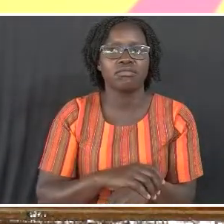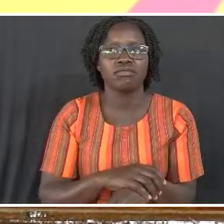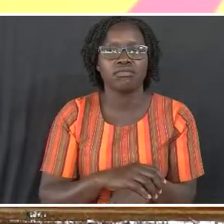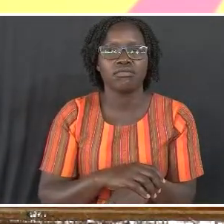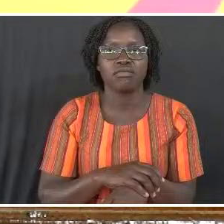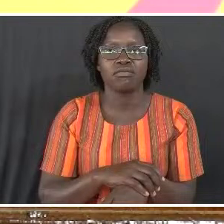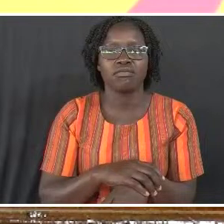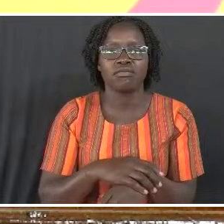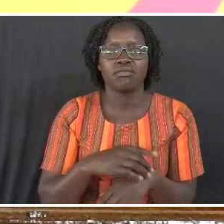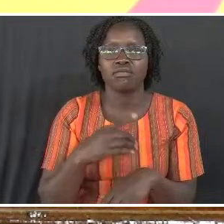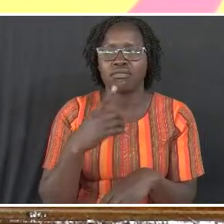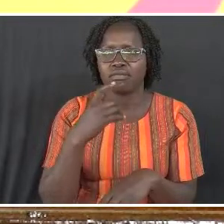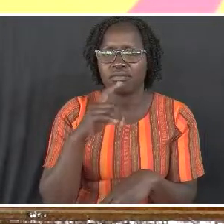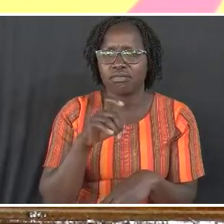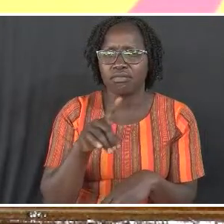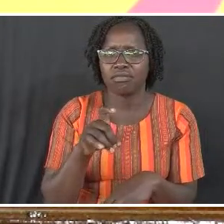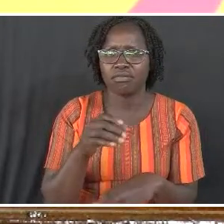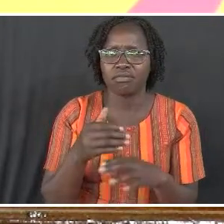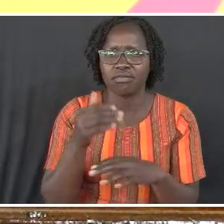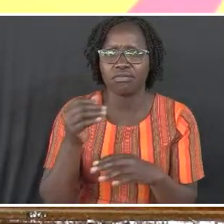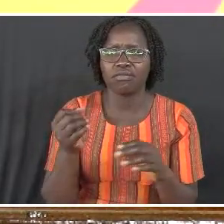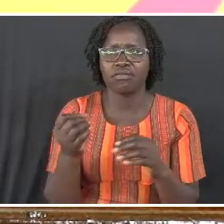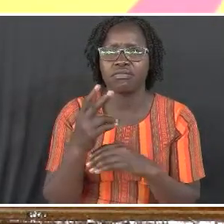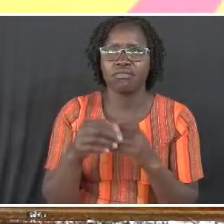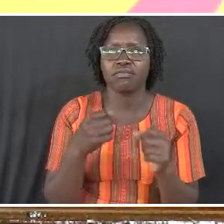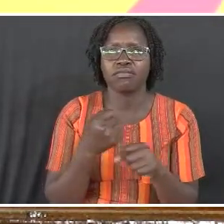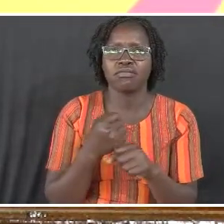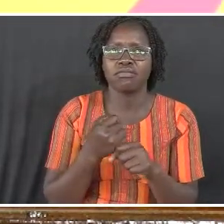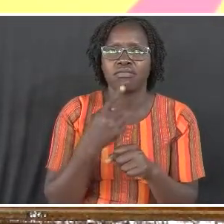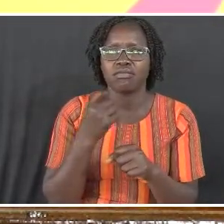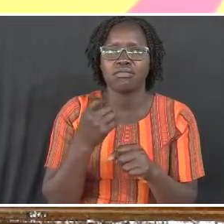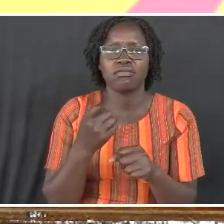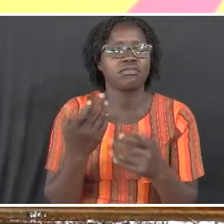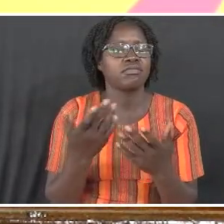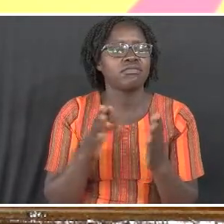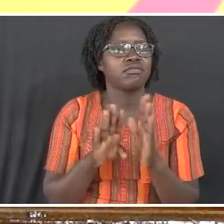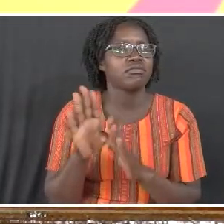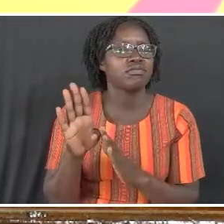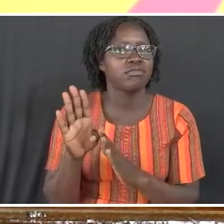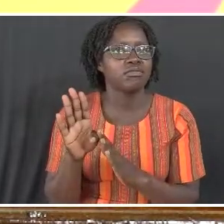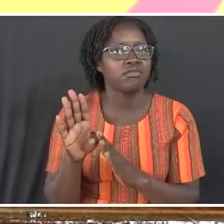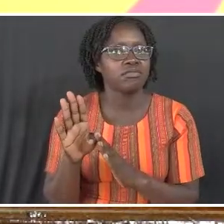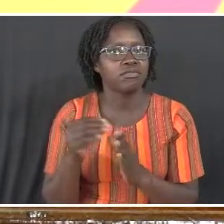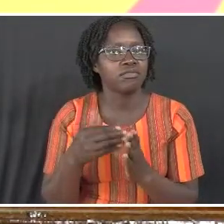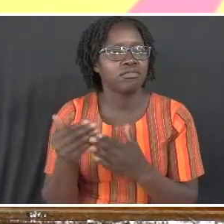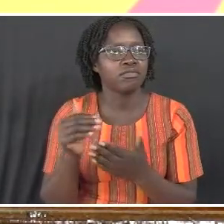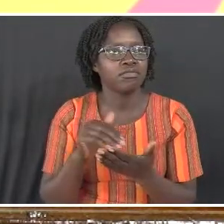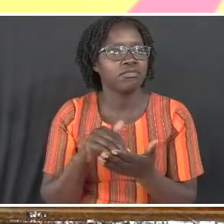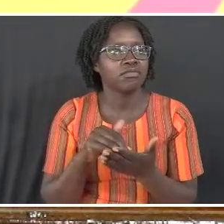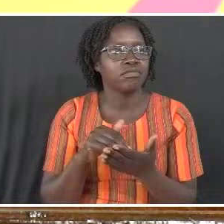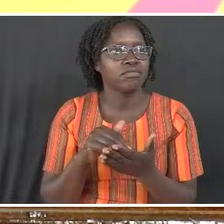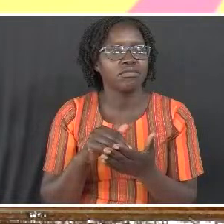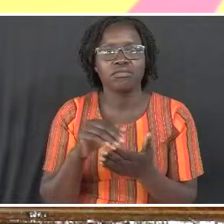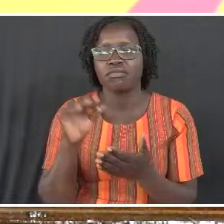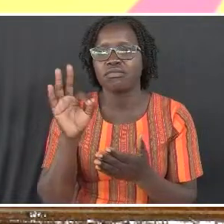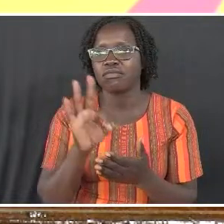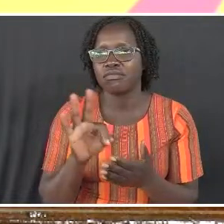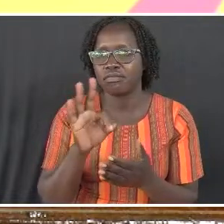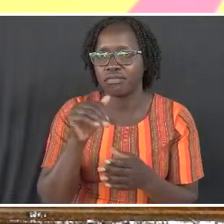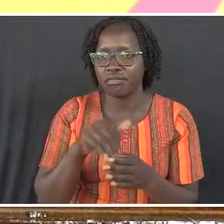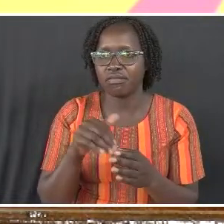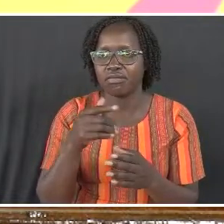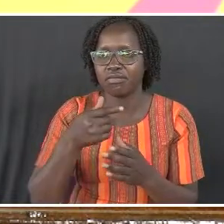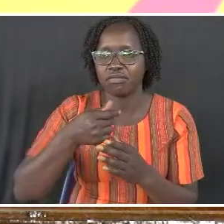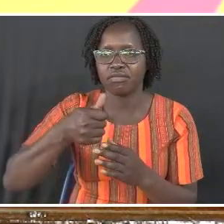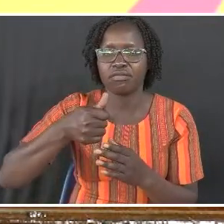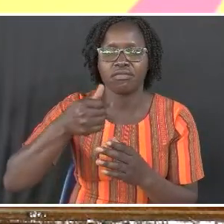fluorosis. But after 12 years, their teeth have already developed. And again, the amount of fluorides in the toothpaste, they